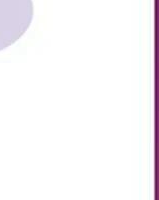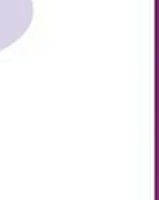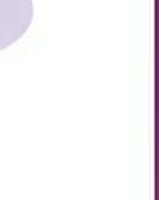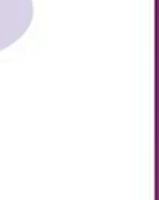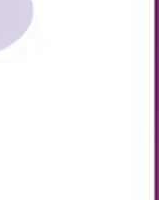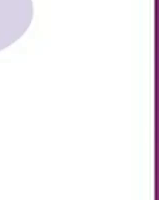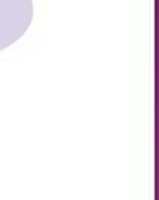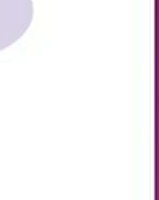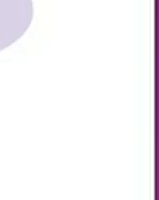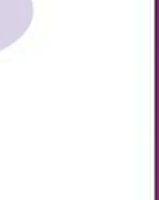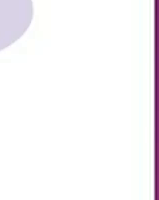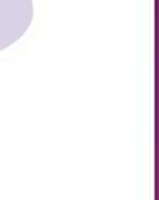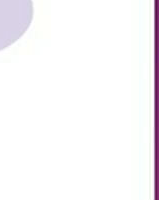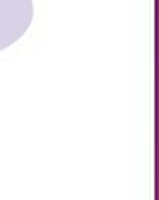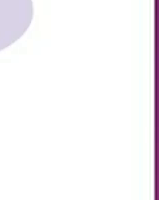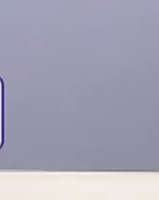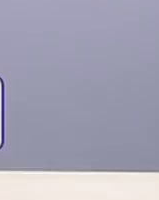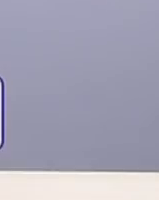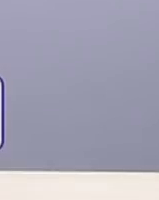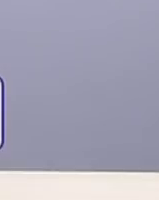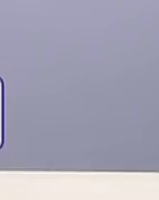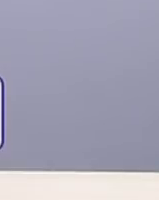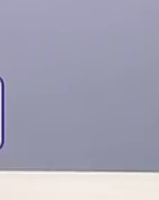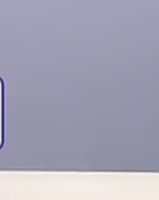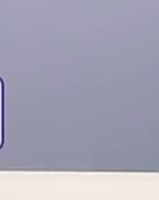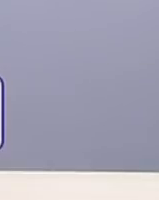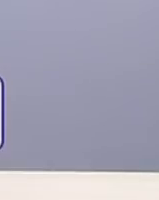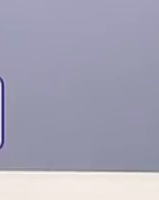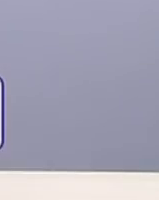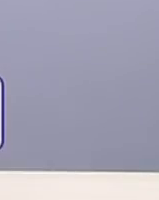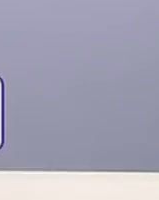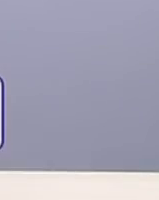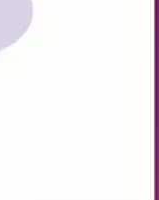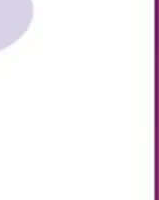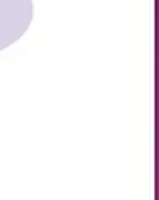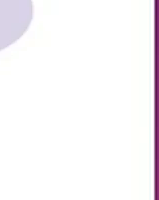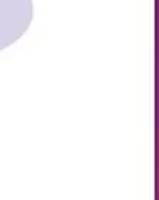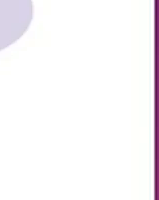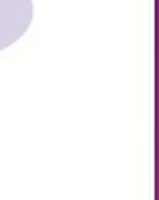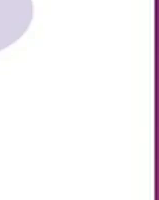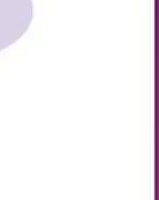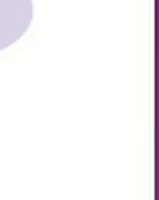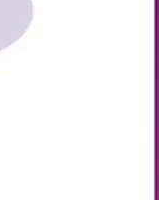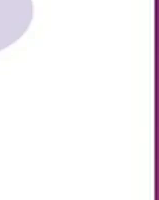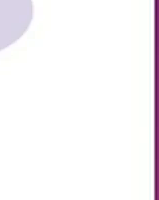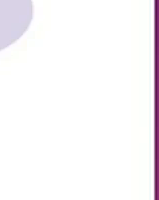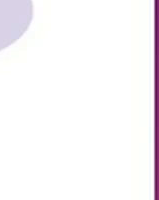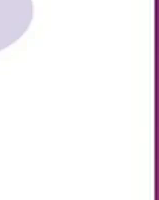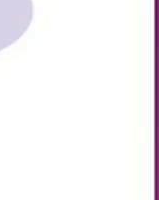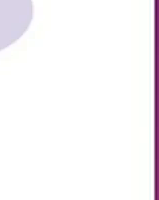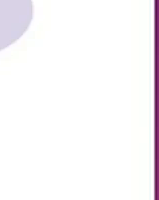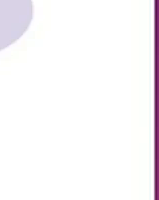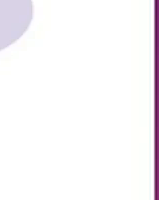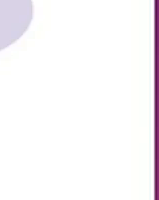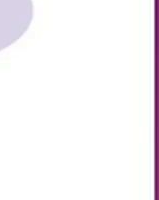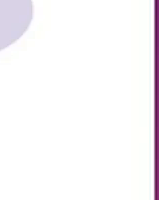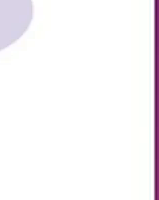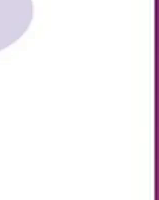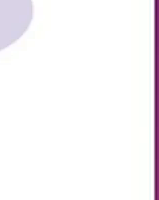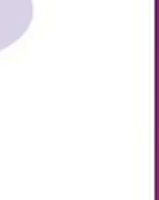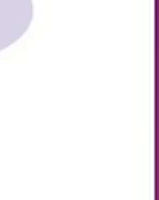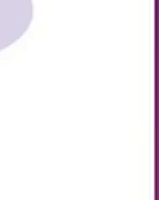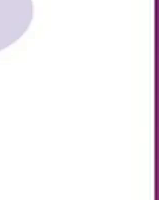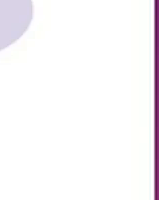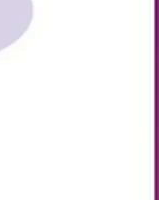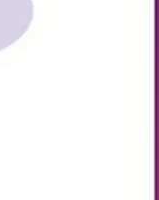an old friend in the supermarket last week, and I waved madly and shouted her name. Only when I